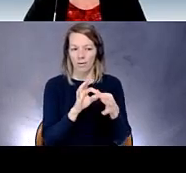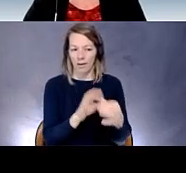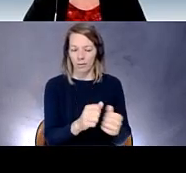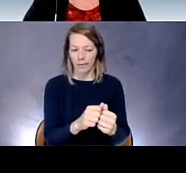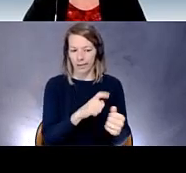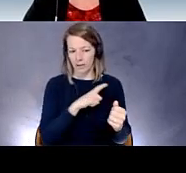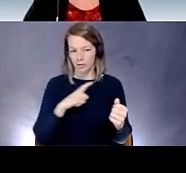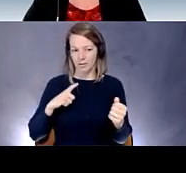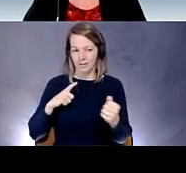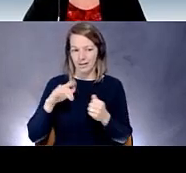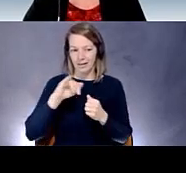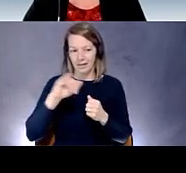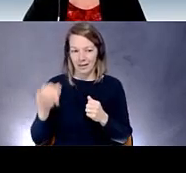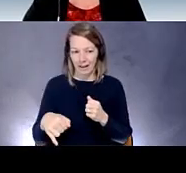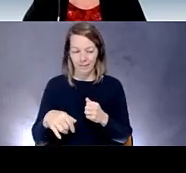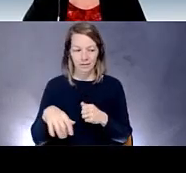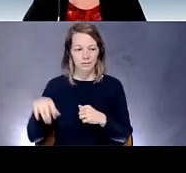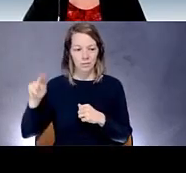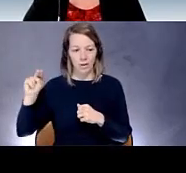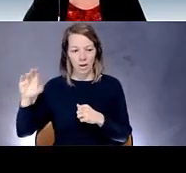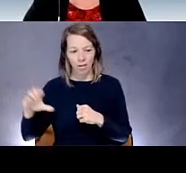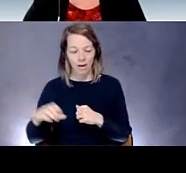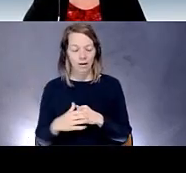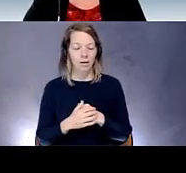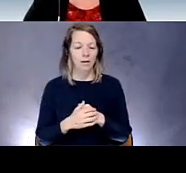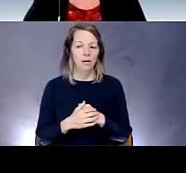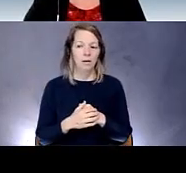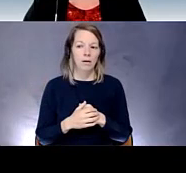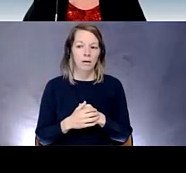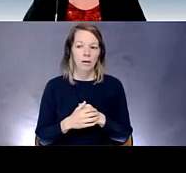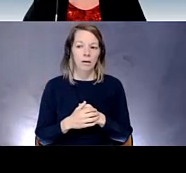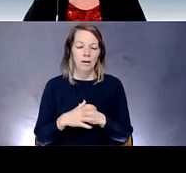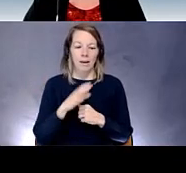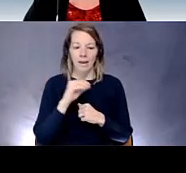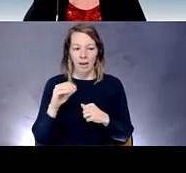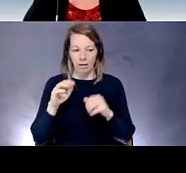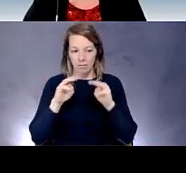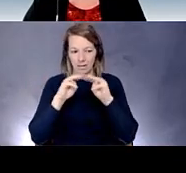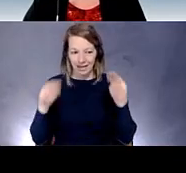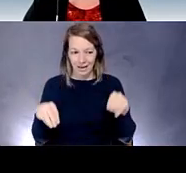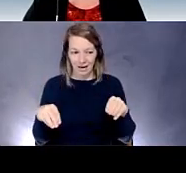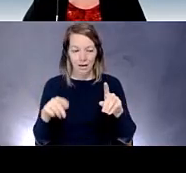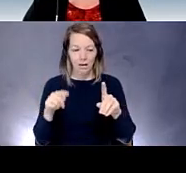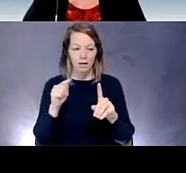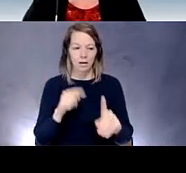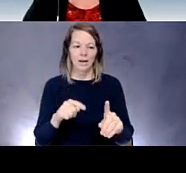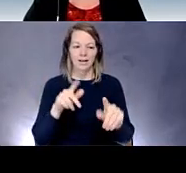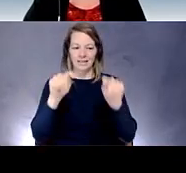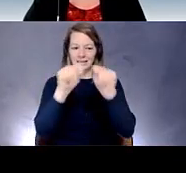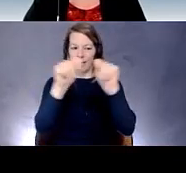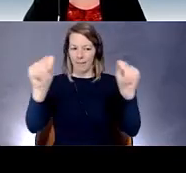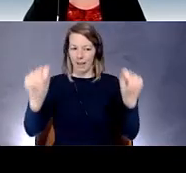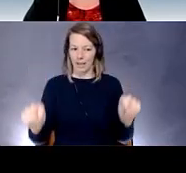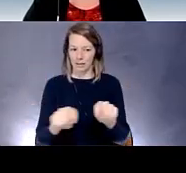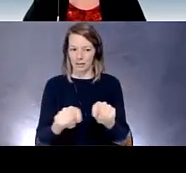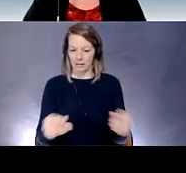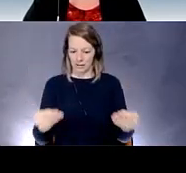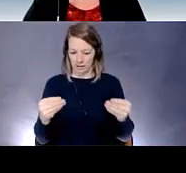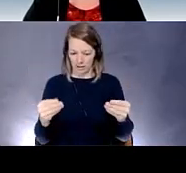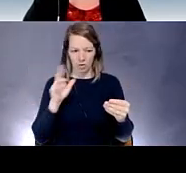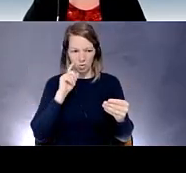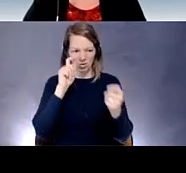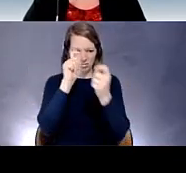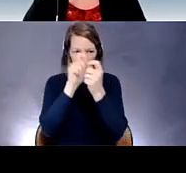legislatures in Indianapolis, North Carolina, and Montana on a template to flush out a little more